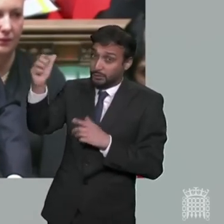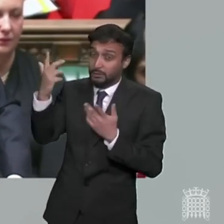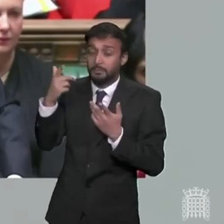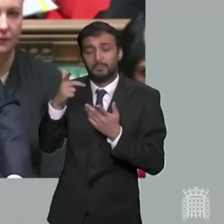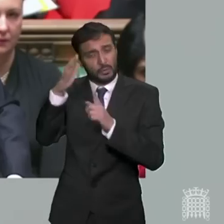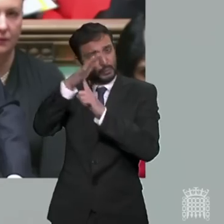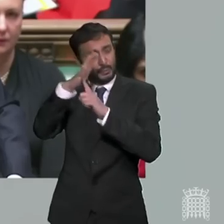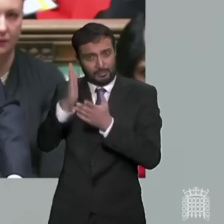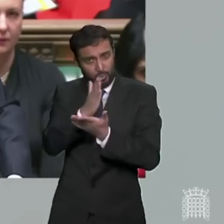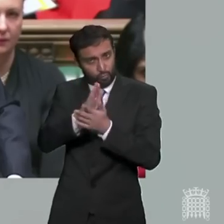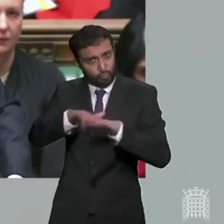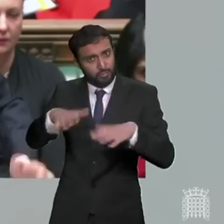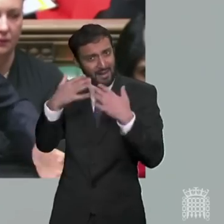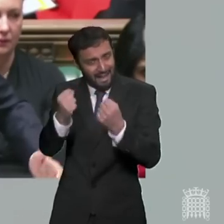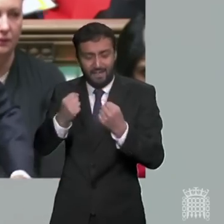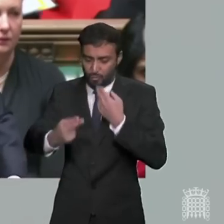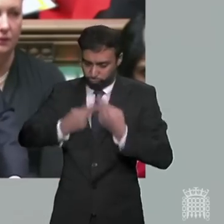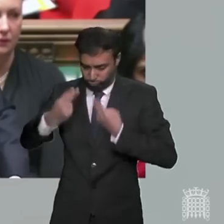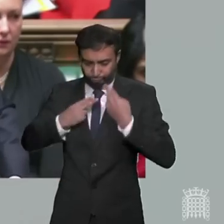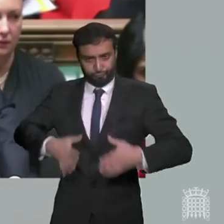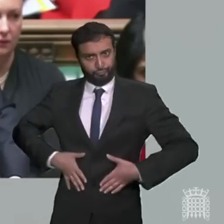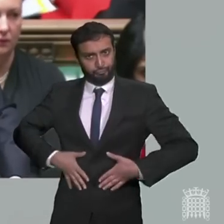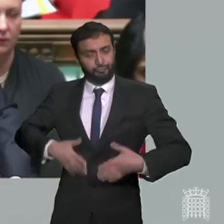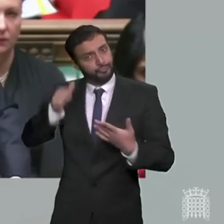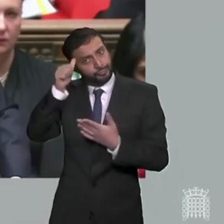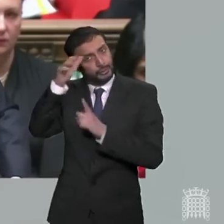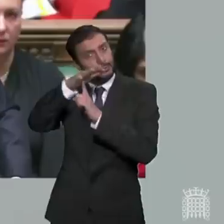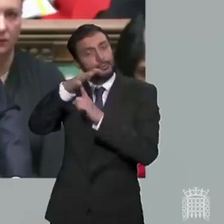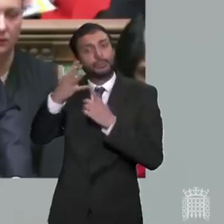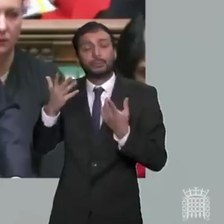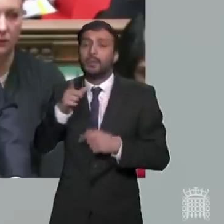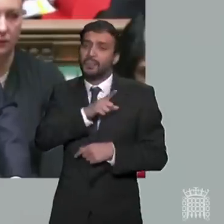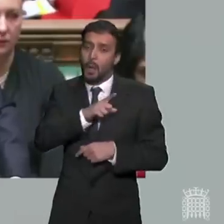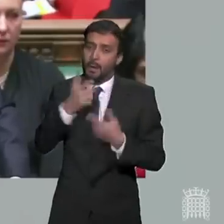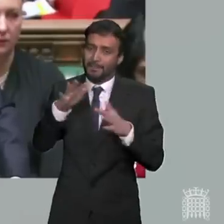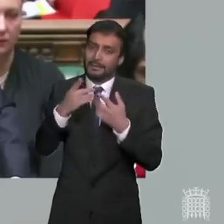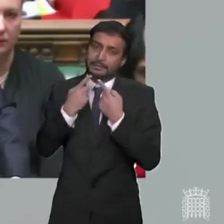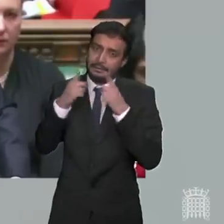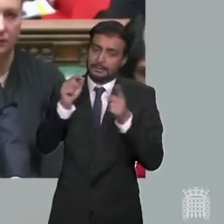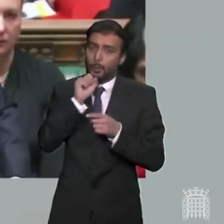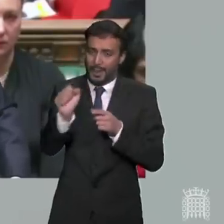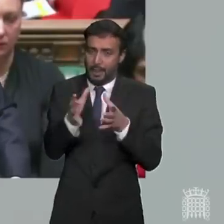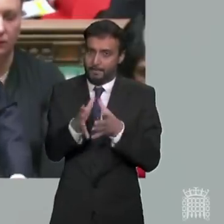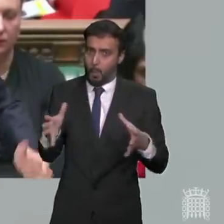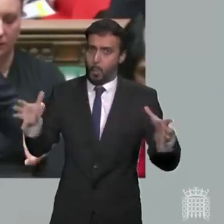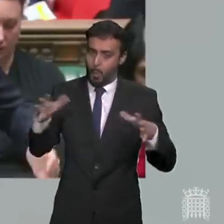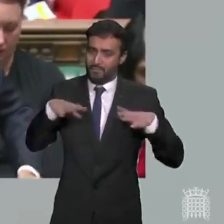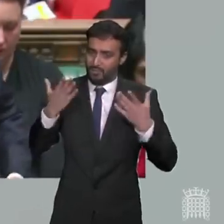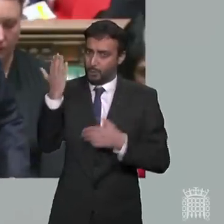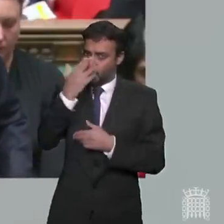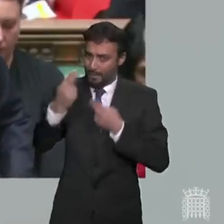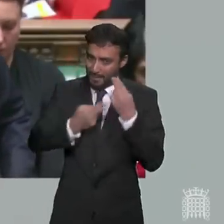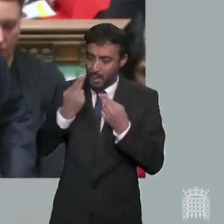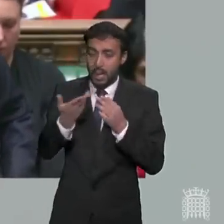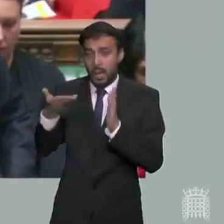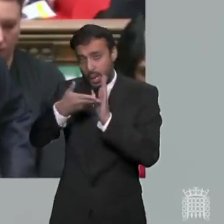to food. That's why I'm proud that we introduced not just an expansion of free school meals, but also the holiday activity and food programme. I'm always interested